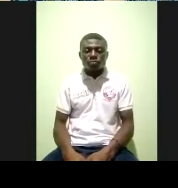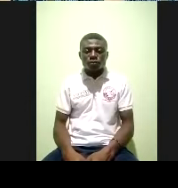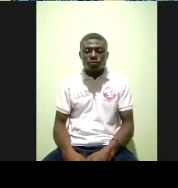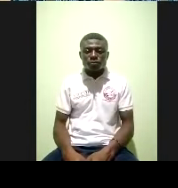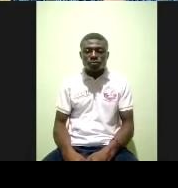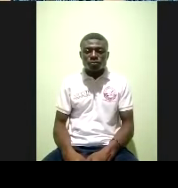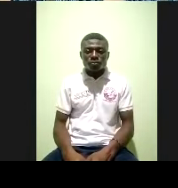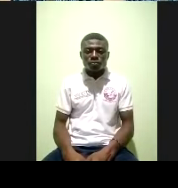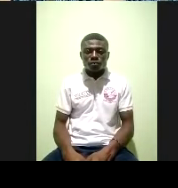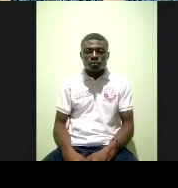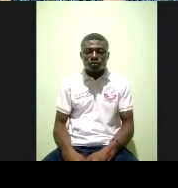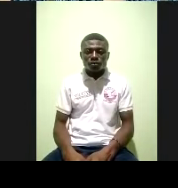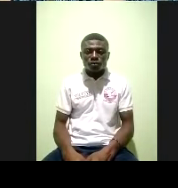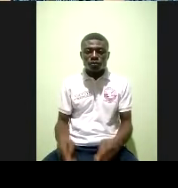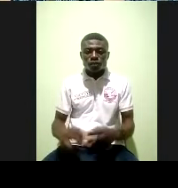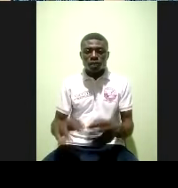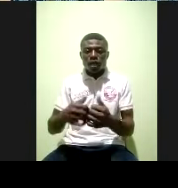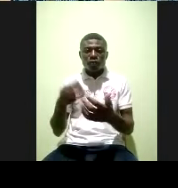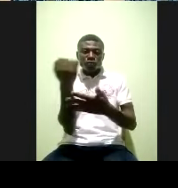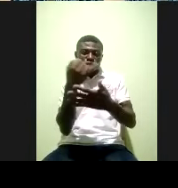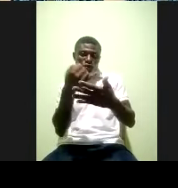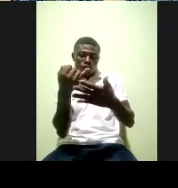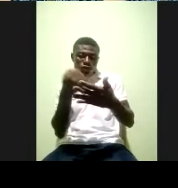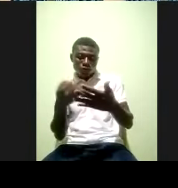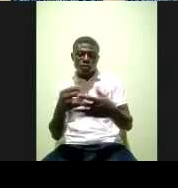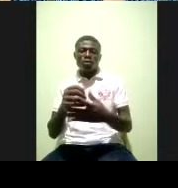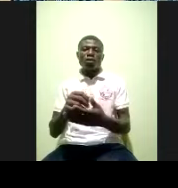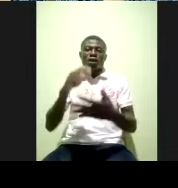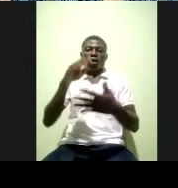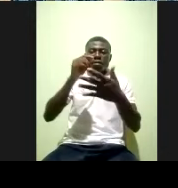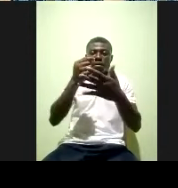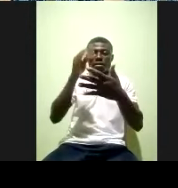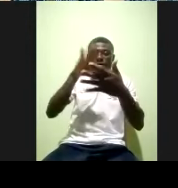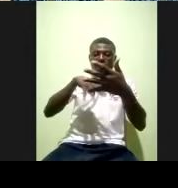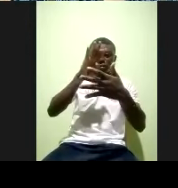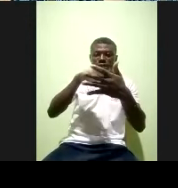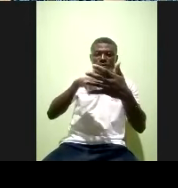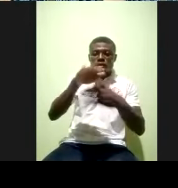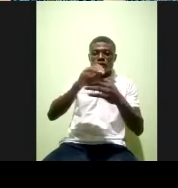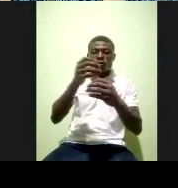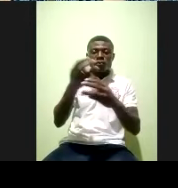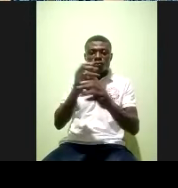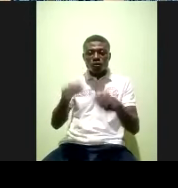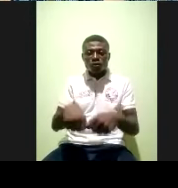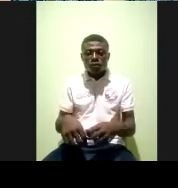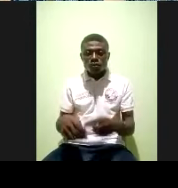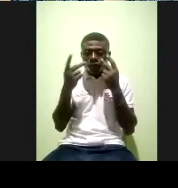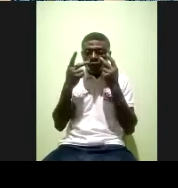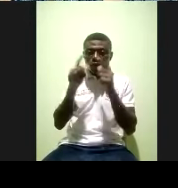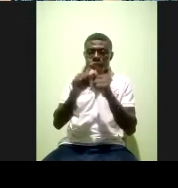Inventing, drawing, painting, and making things. Seeing the bigger